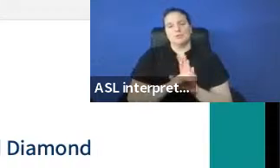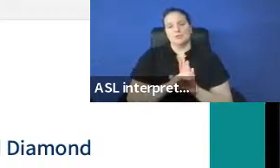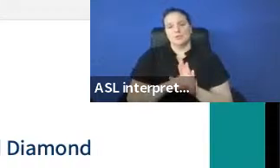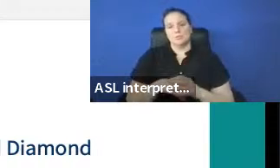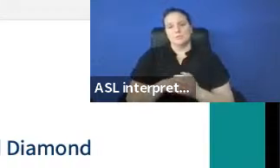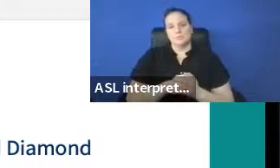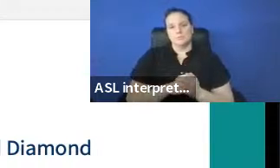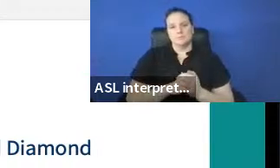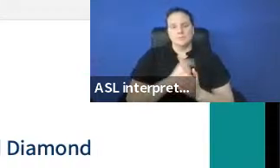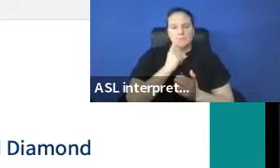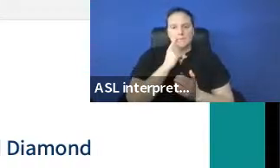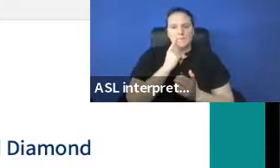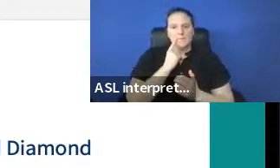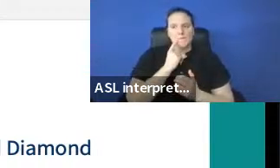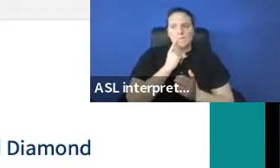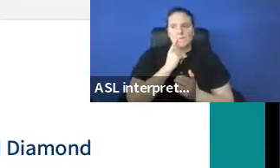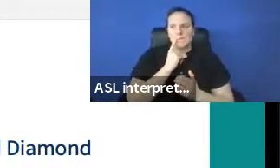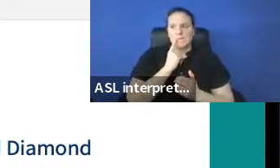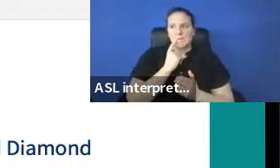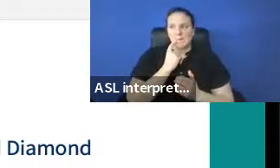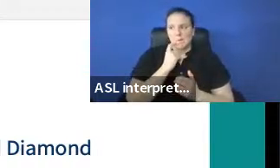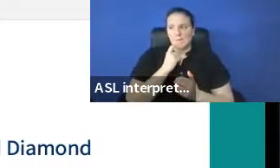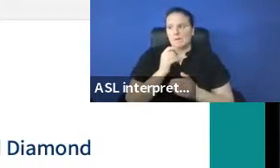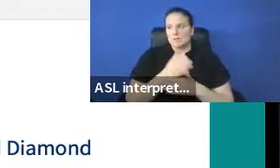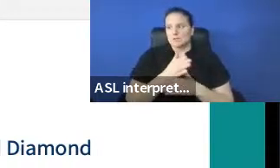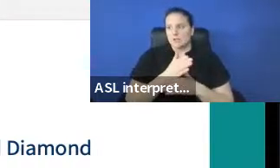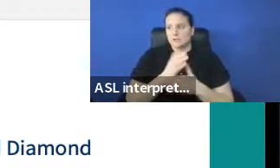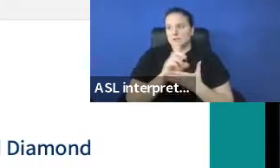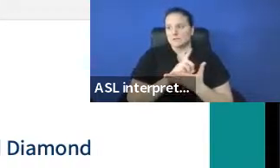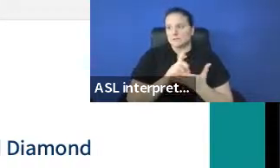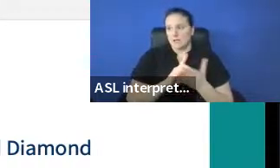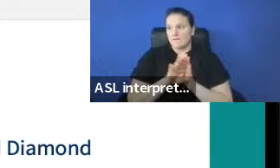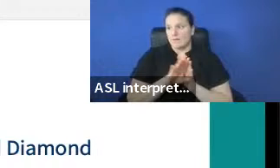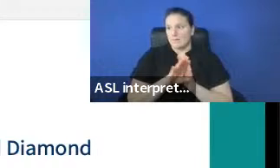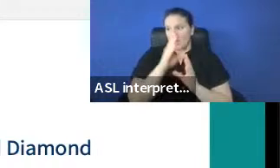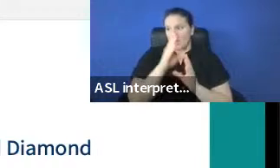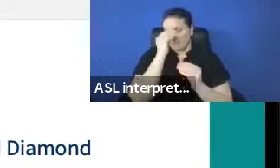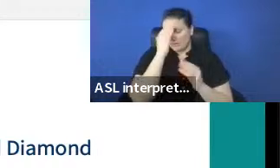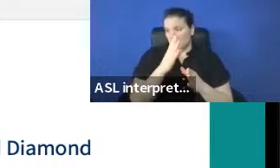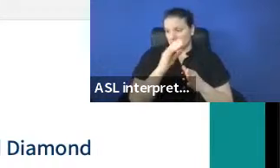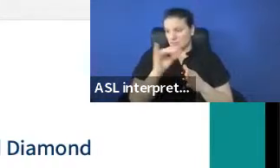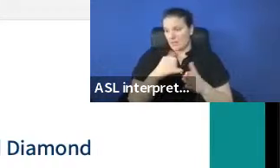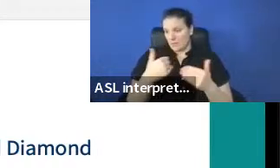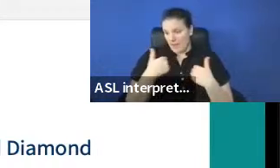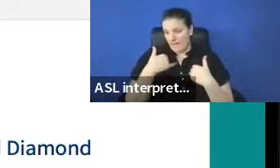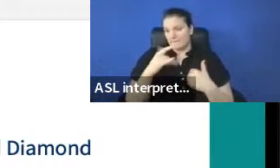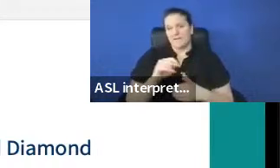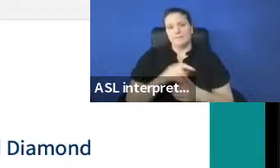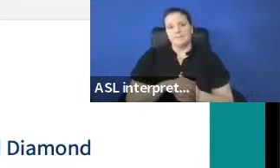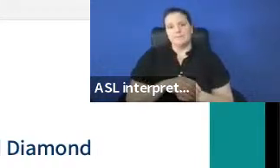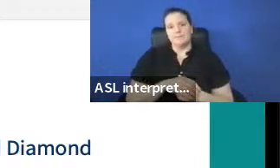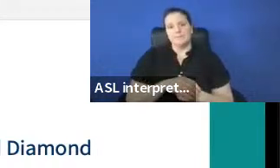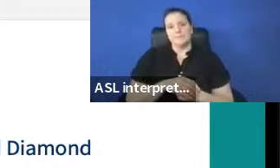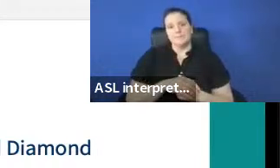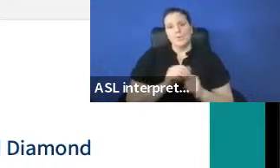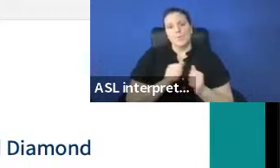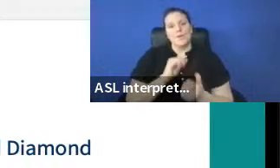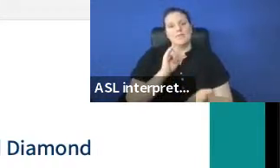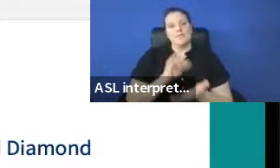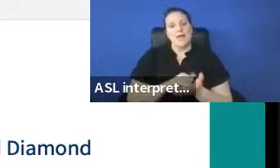and sharing the design development and information as we have it. With that being